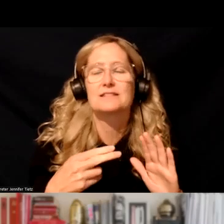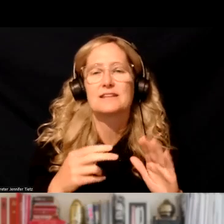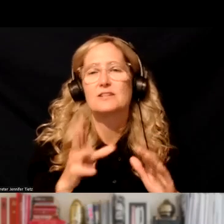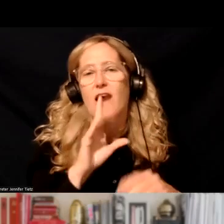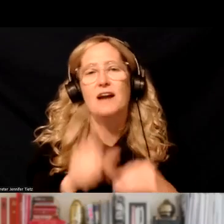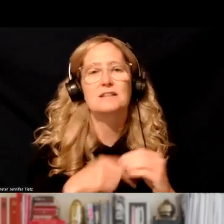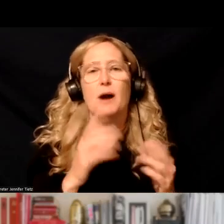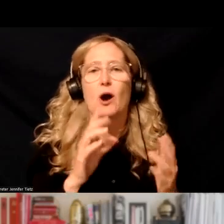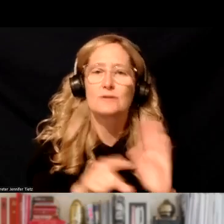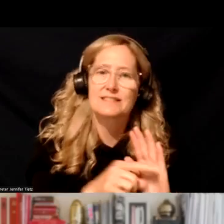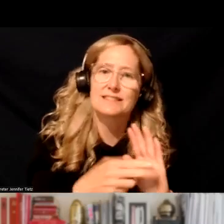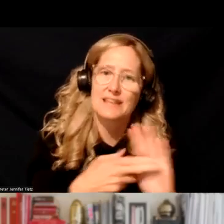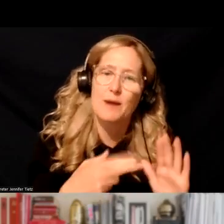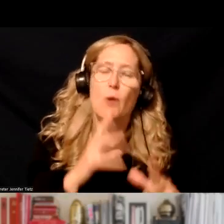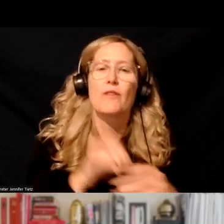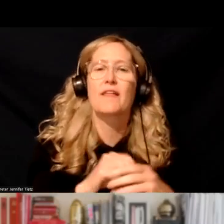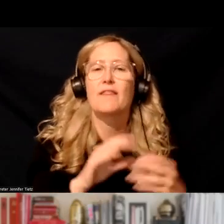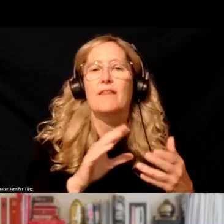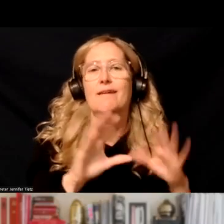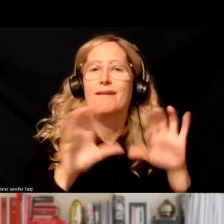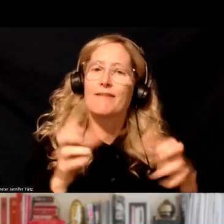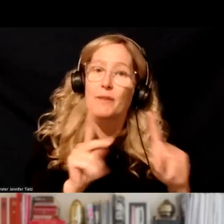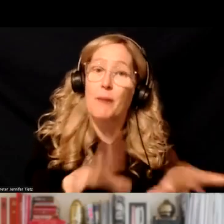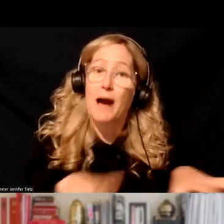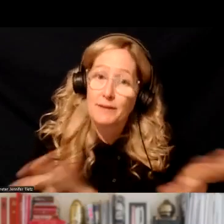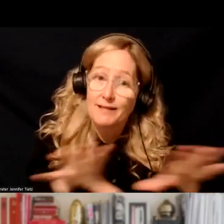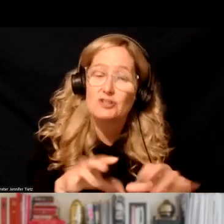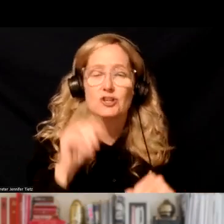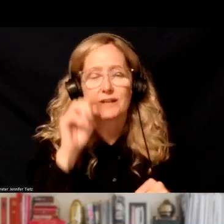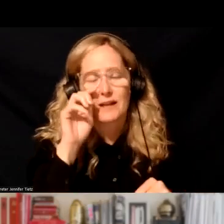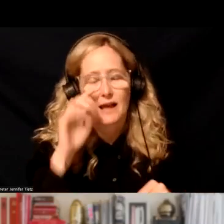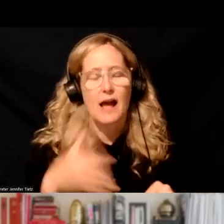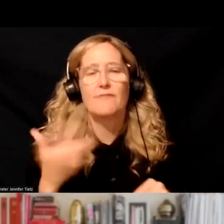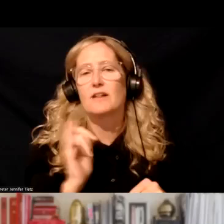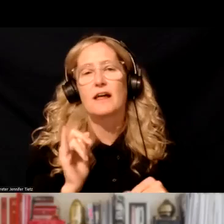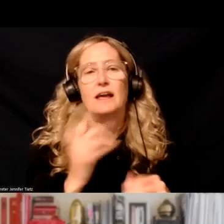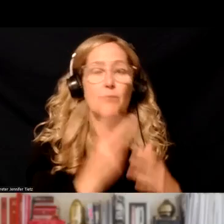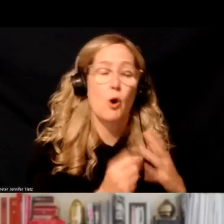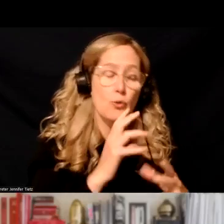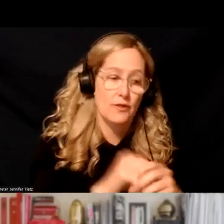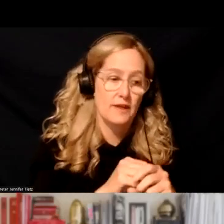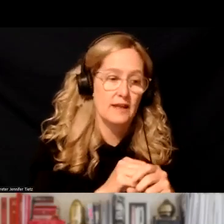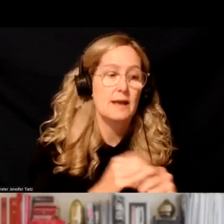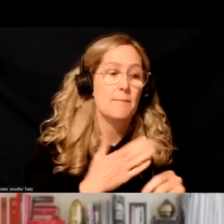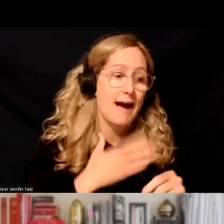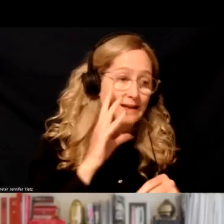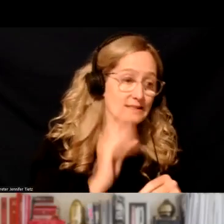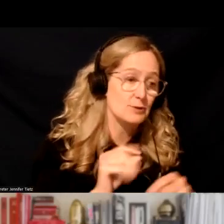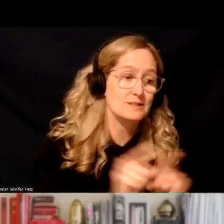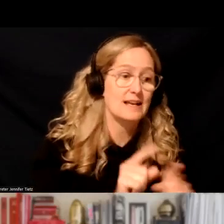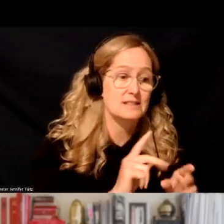talked about stigma within the general population. Um, I do feel like that both within, um, my experiences